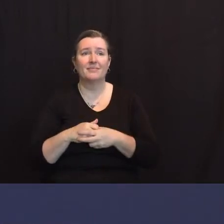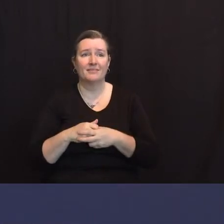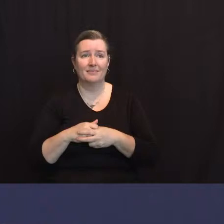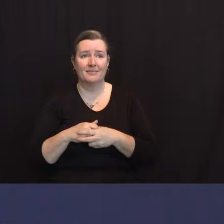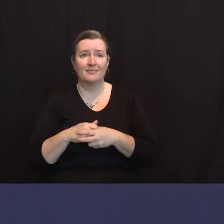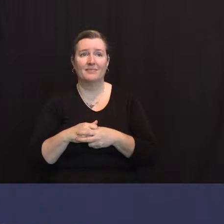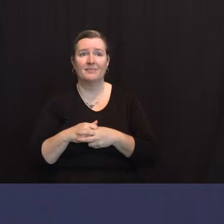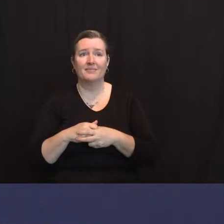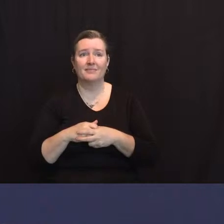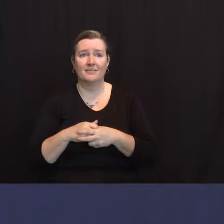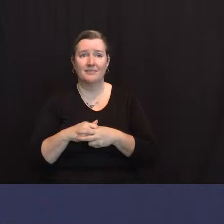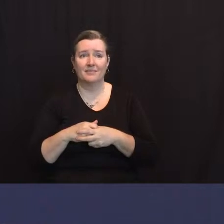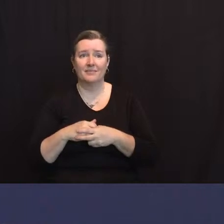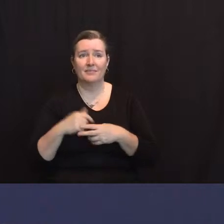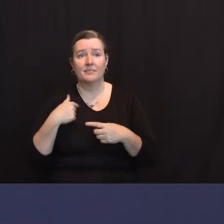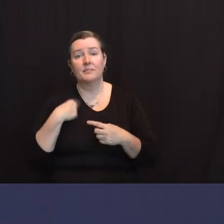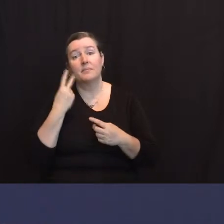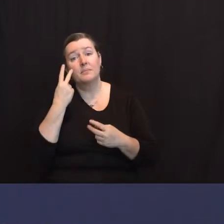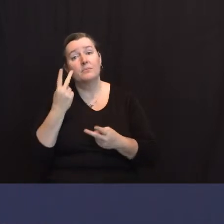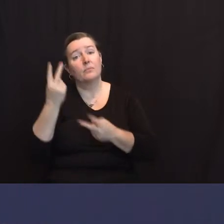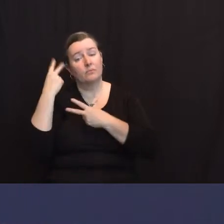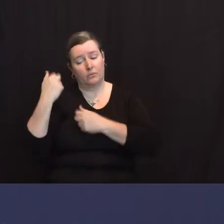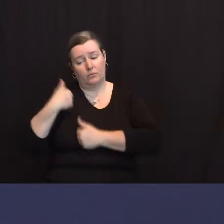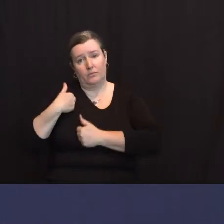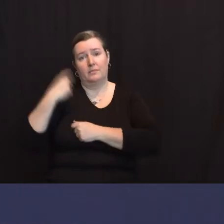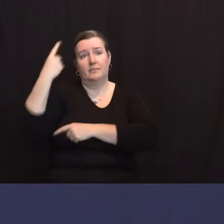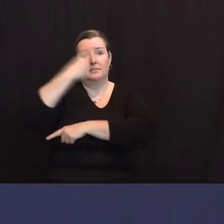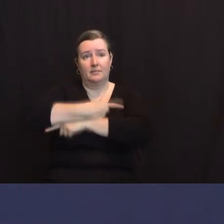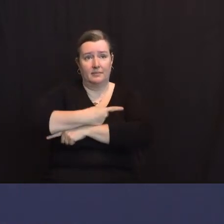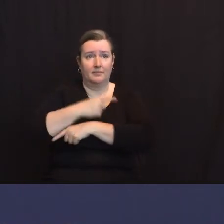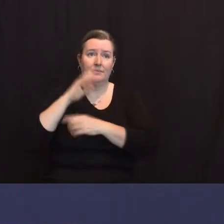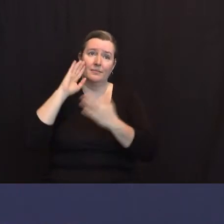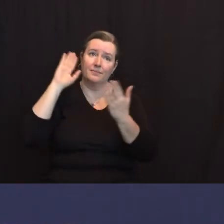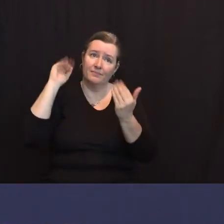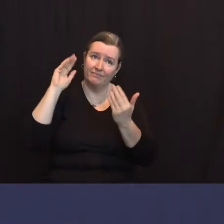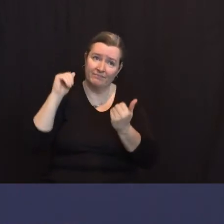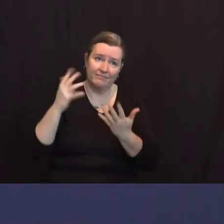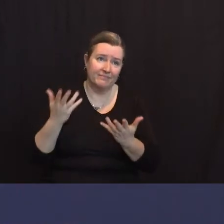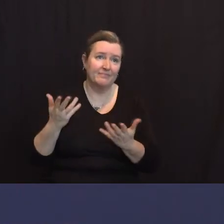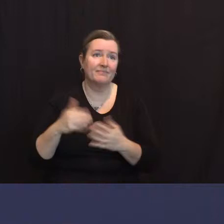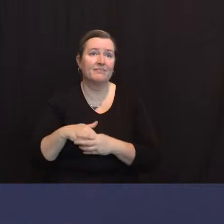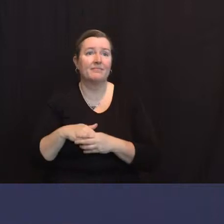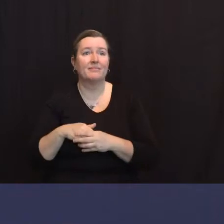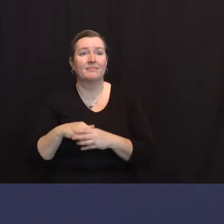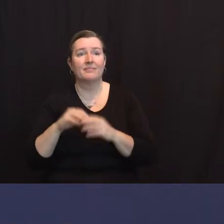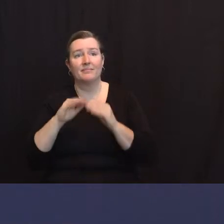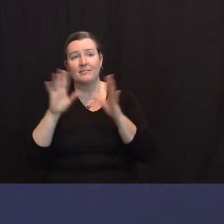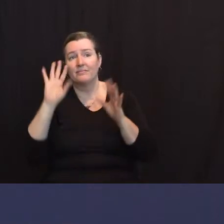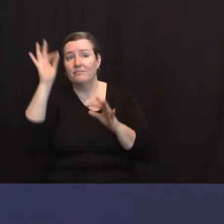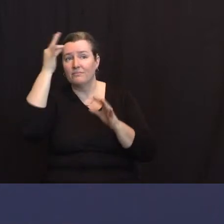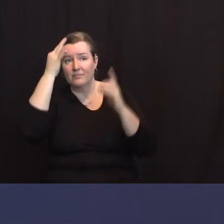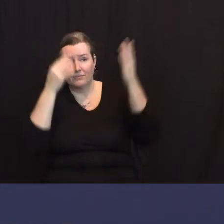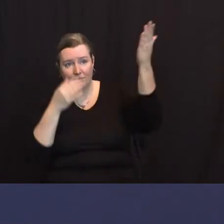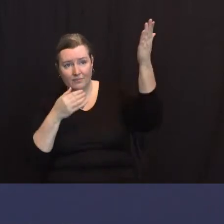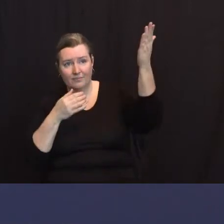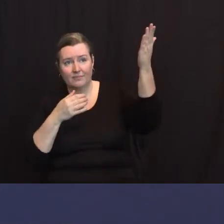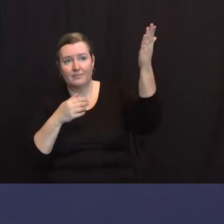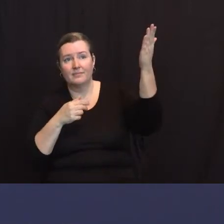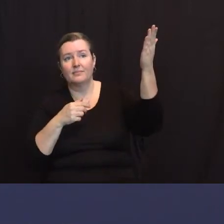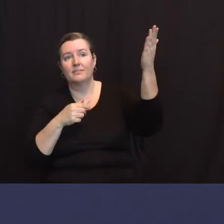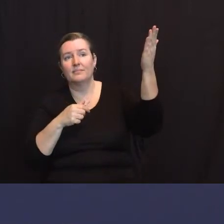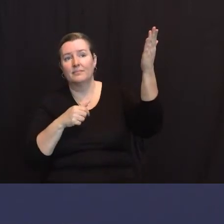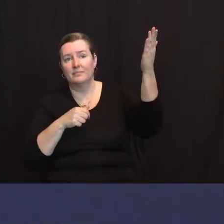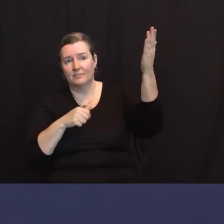hang our hat plus or minus on Memorial Day. And it's now quite clear that the federal government and the private manufacturers of these vaccines